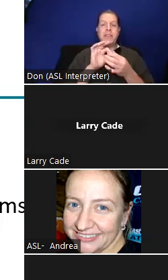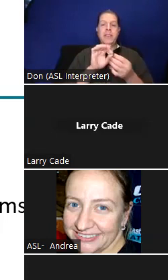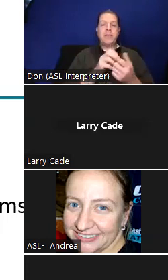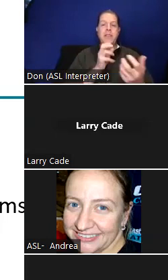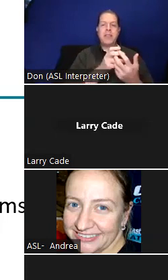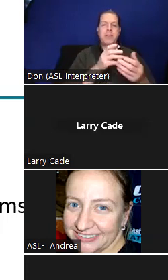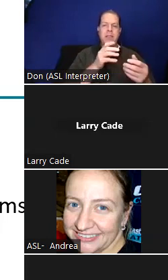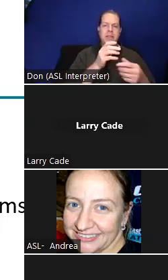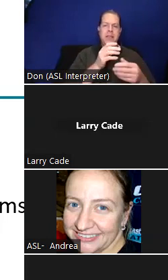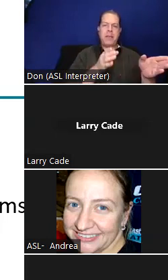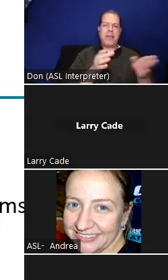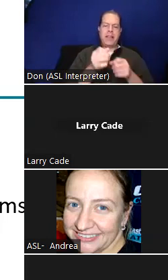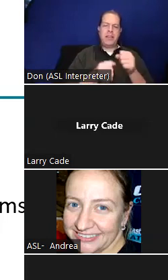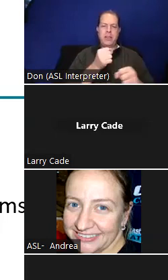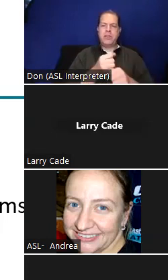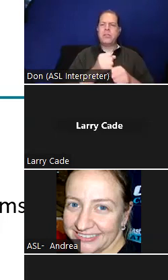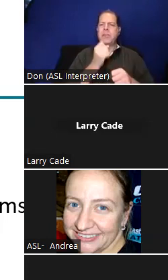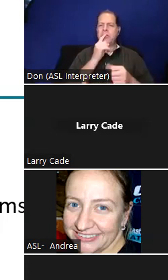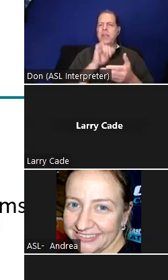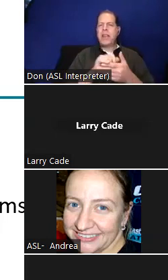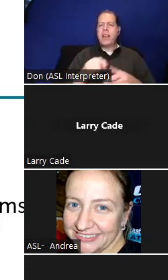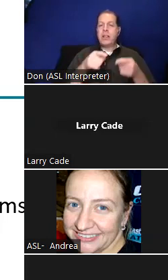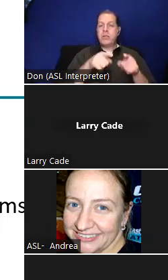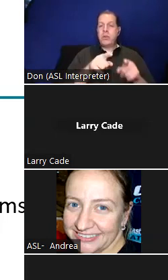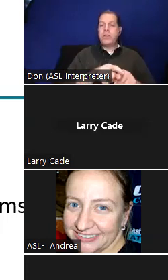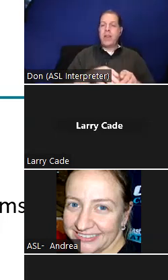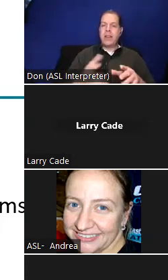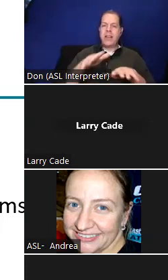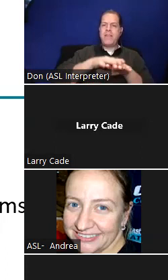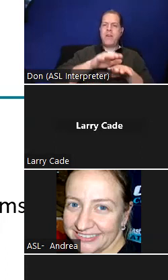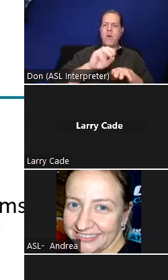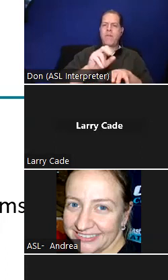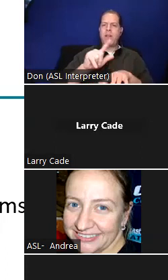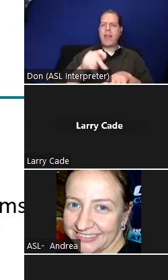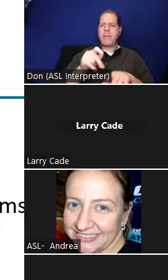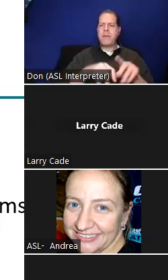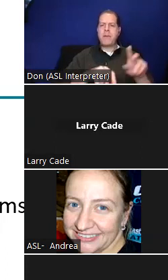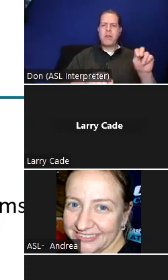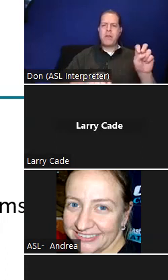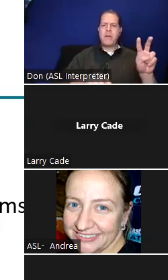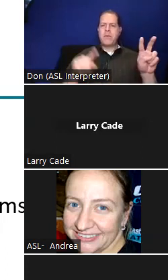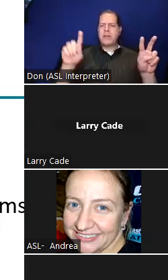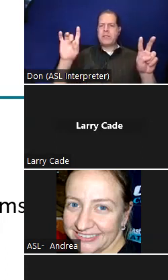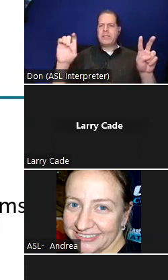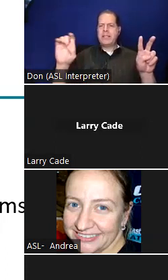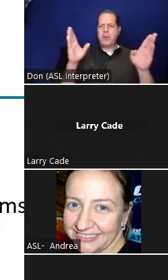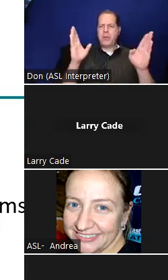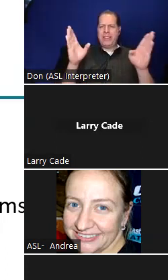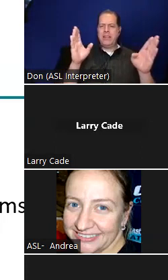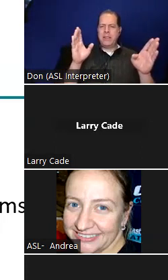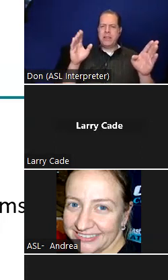plan years. So you just want to make sure that during this overlapping time of November and December, if you have